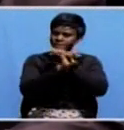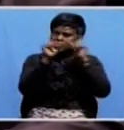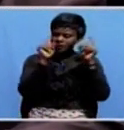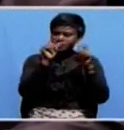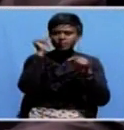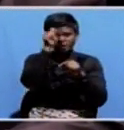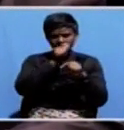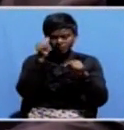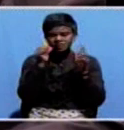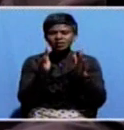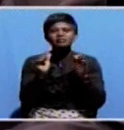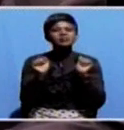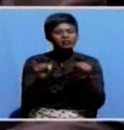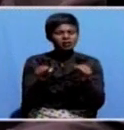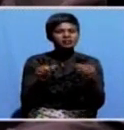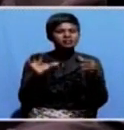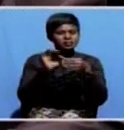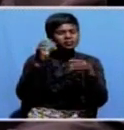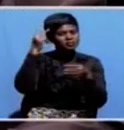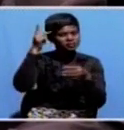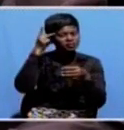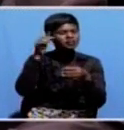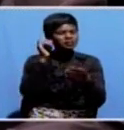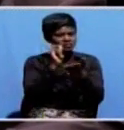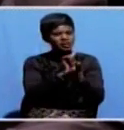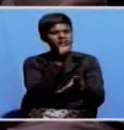Africans can be presidents. And that Ghanaian